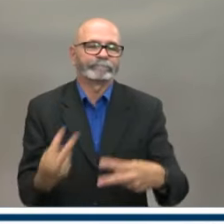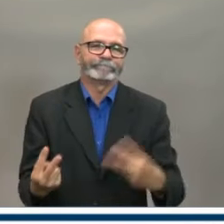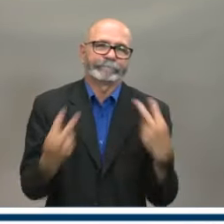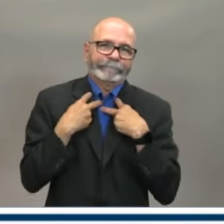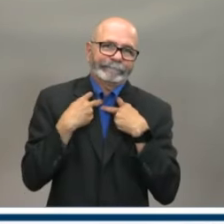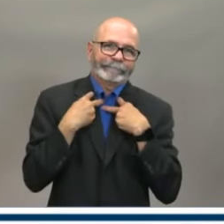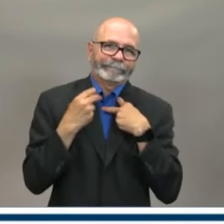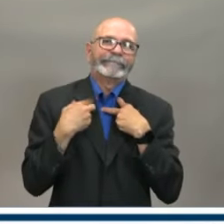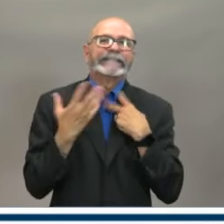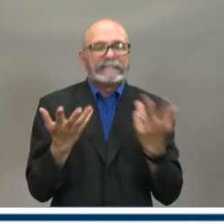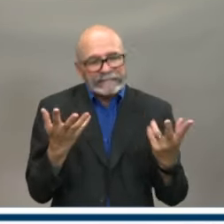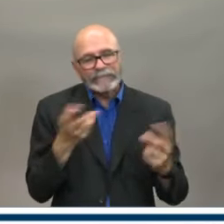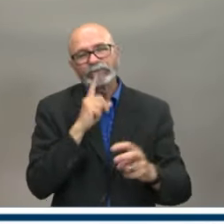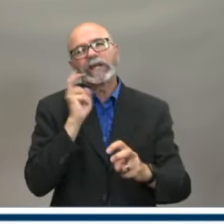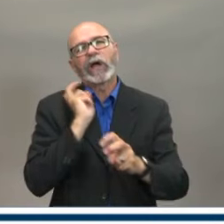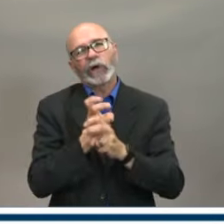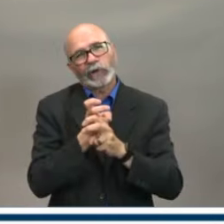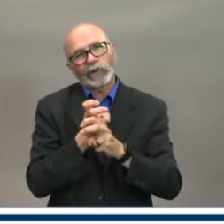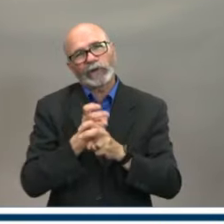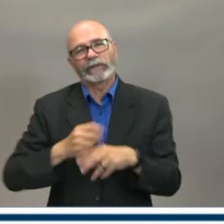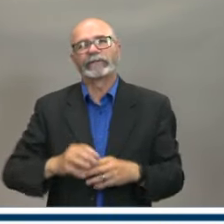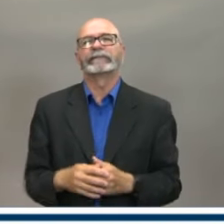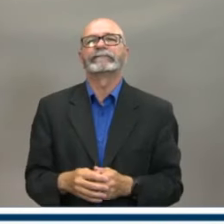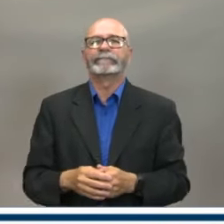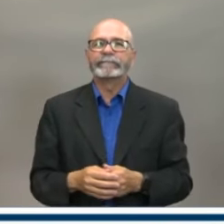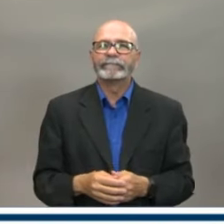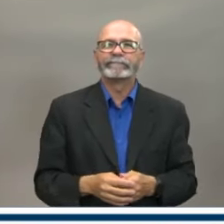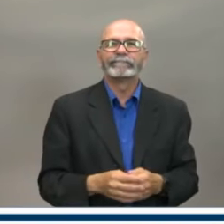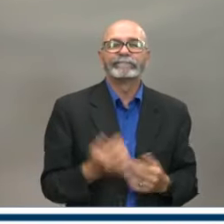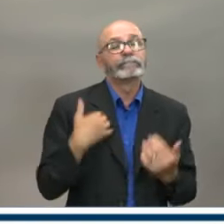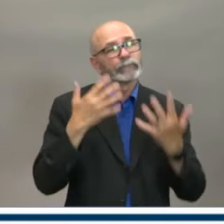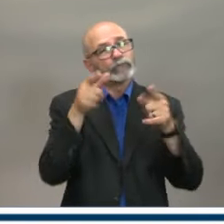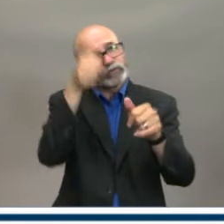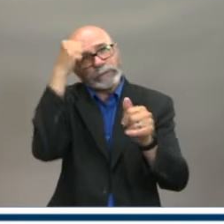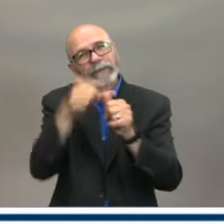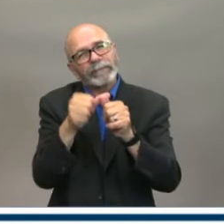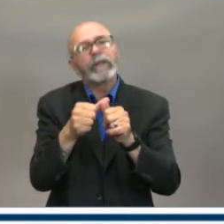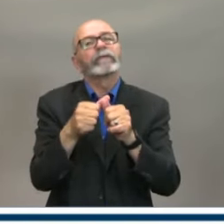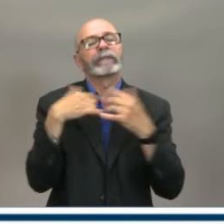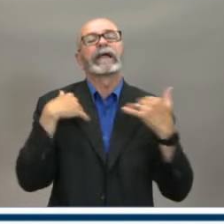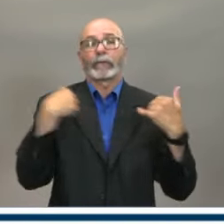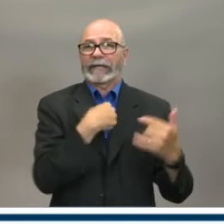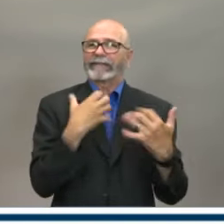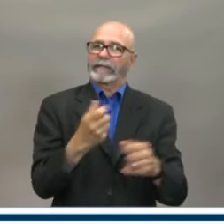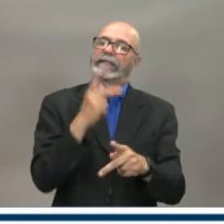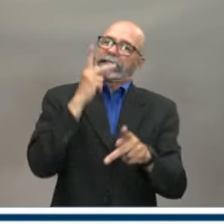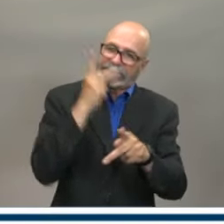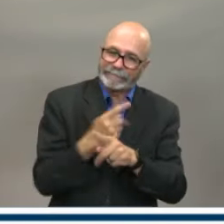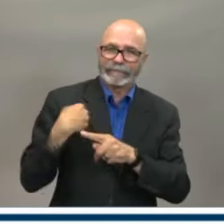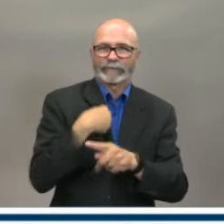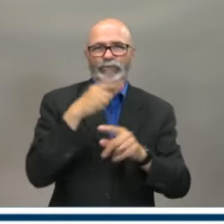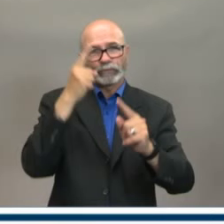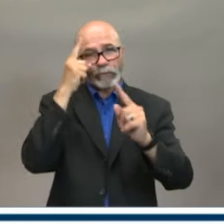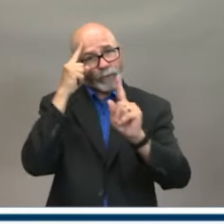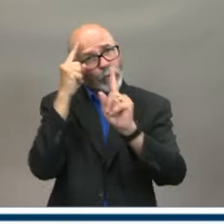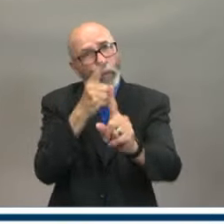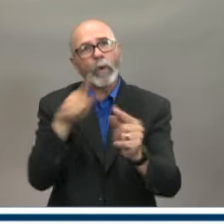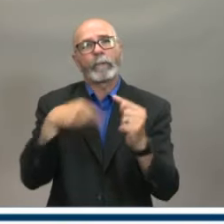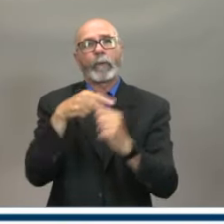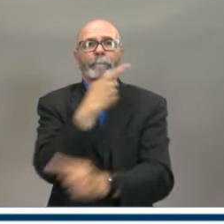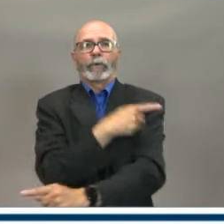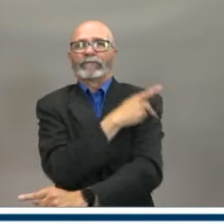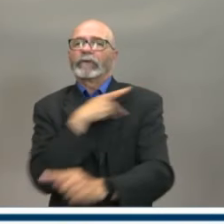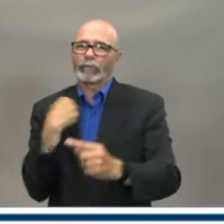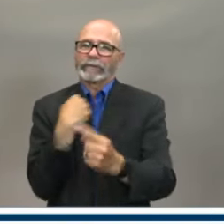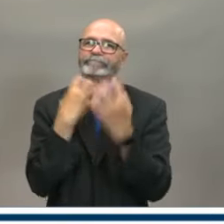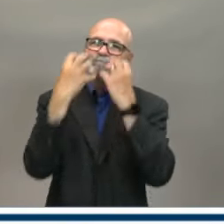loved one passes away. I want you to know how difficult this has been on our province, to know that you are going through this. And